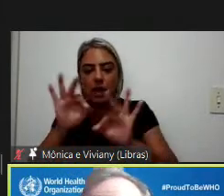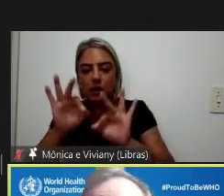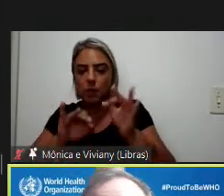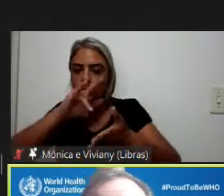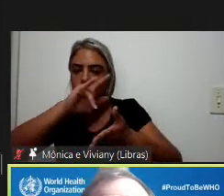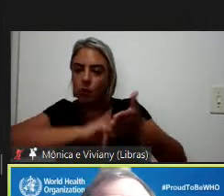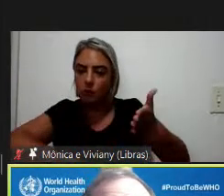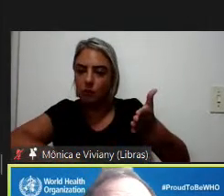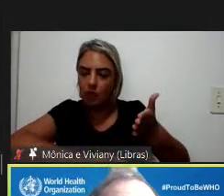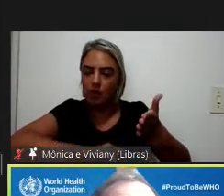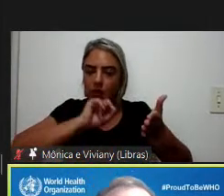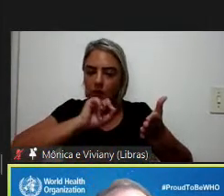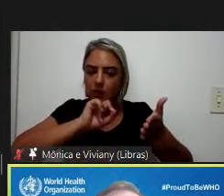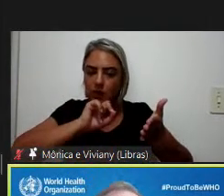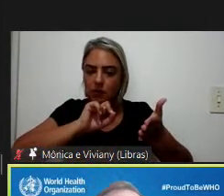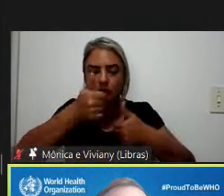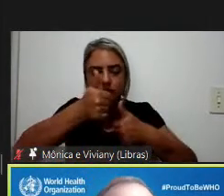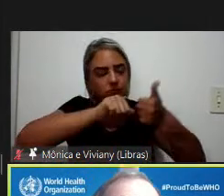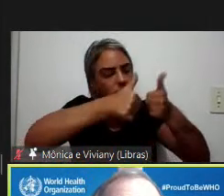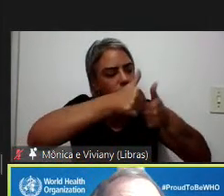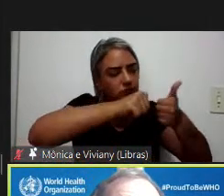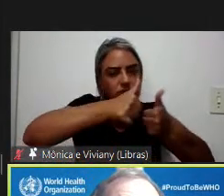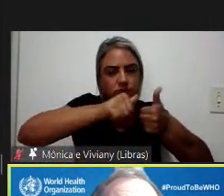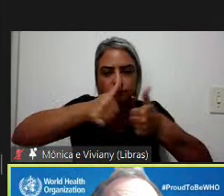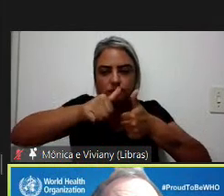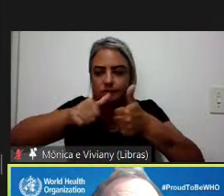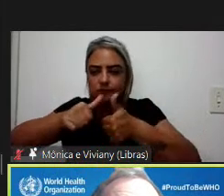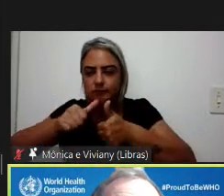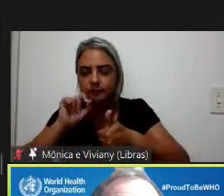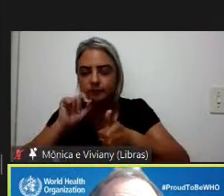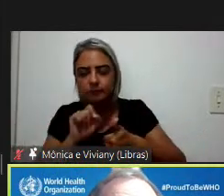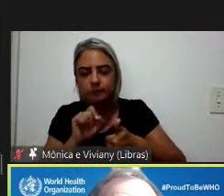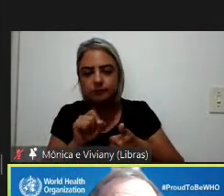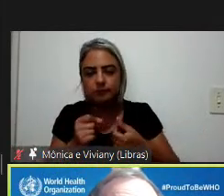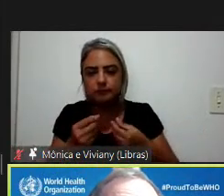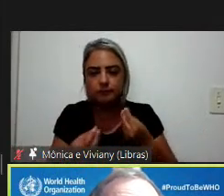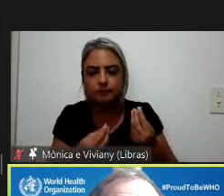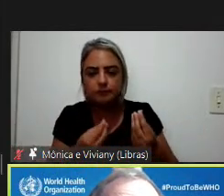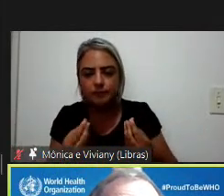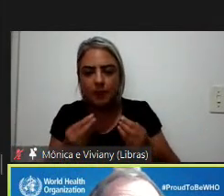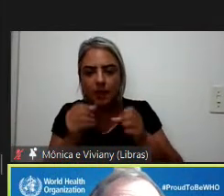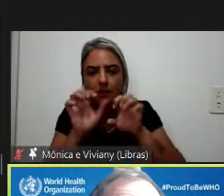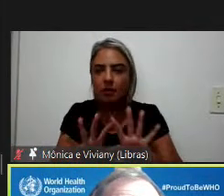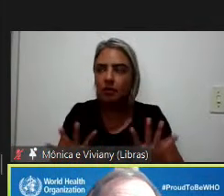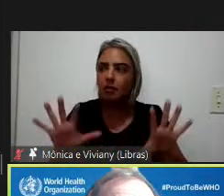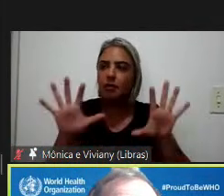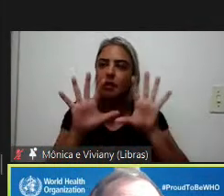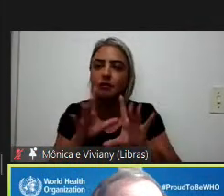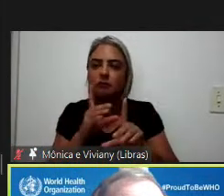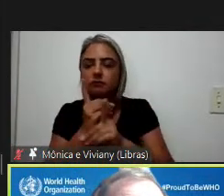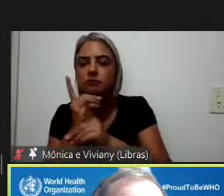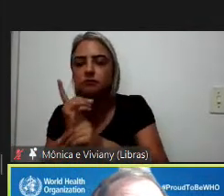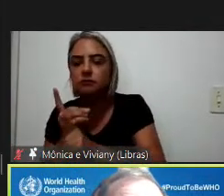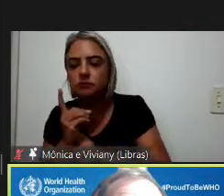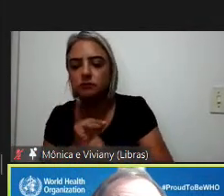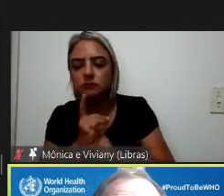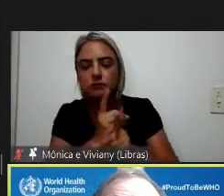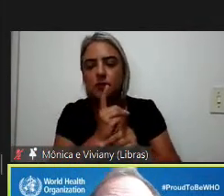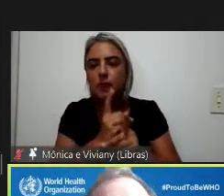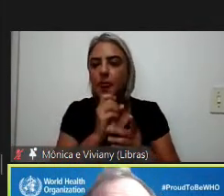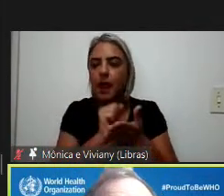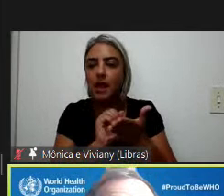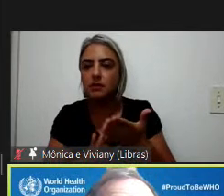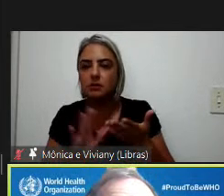analyzing the landscape, and you know, identified a series of potential actions for